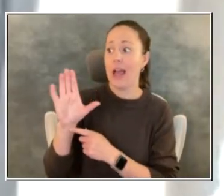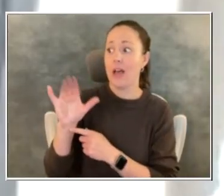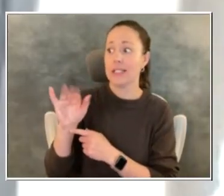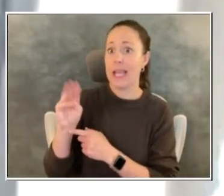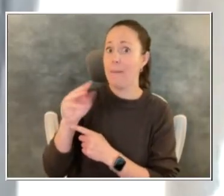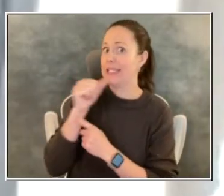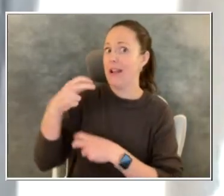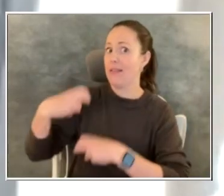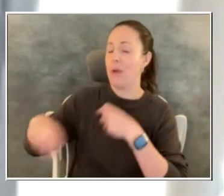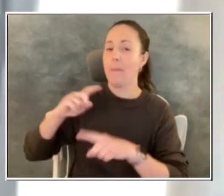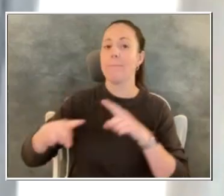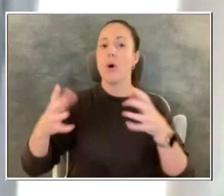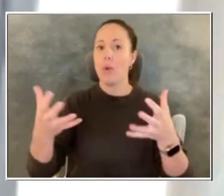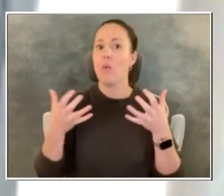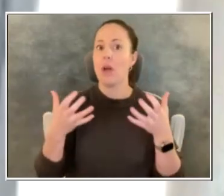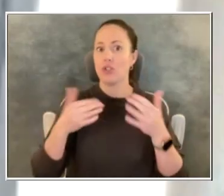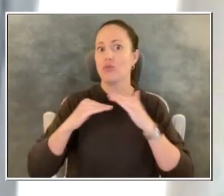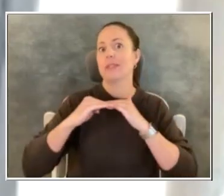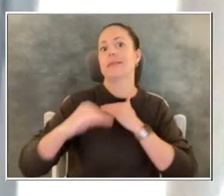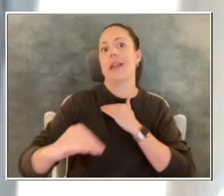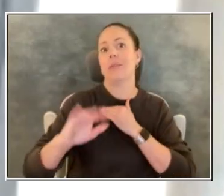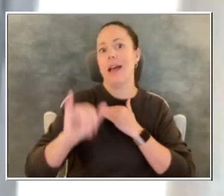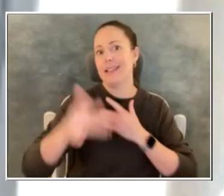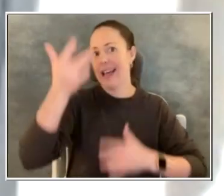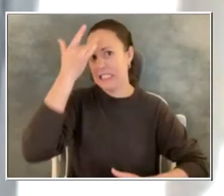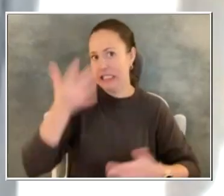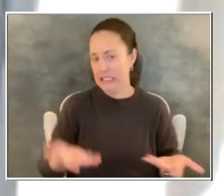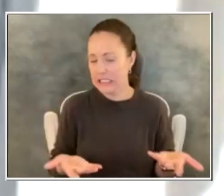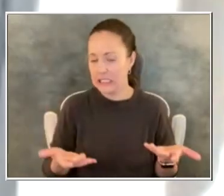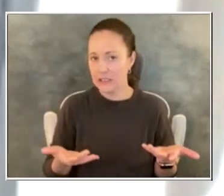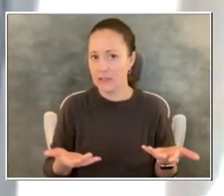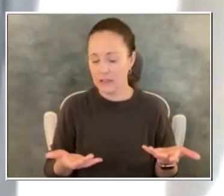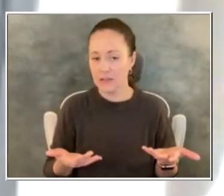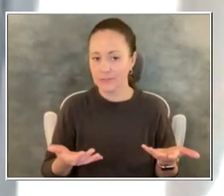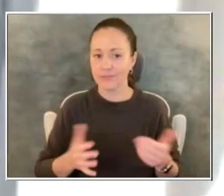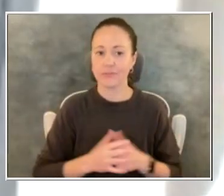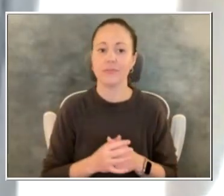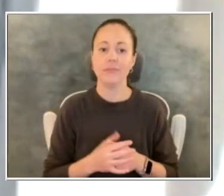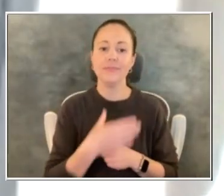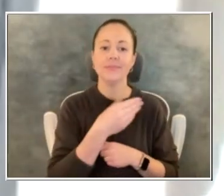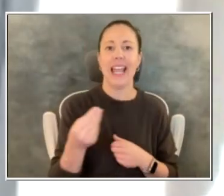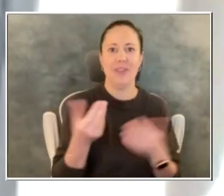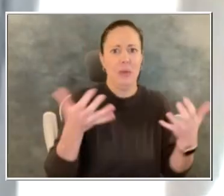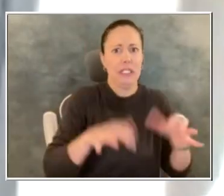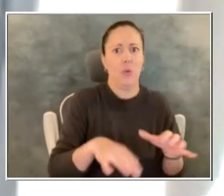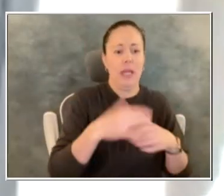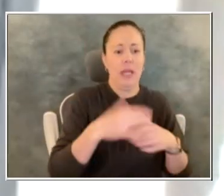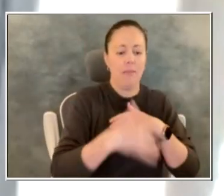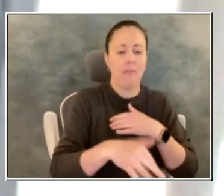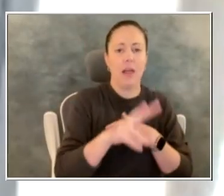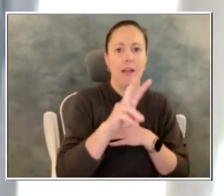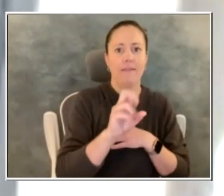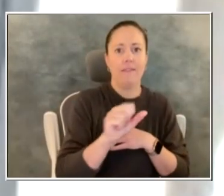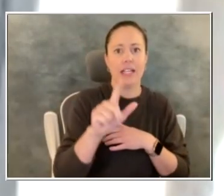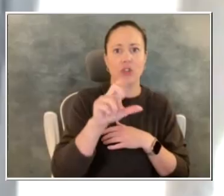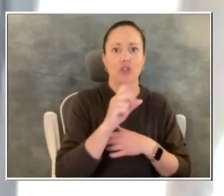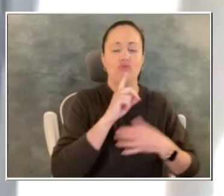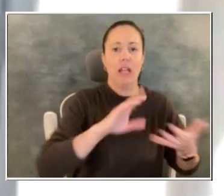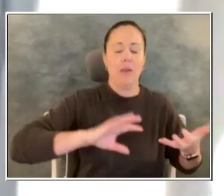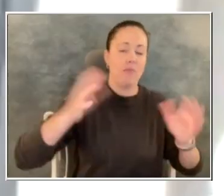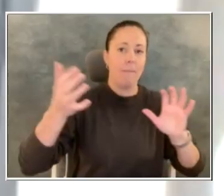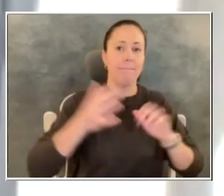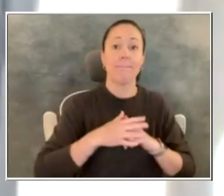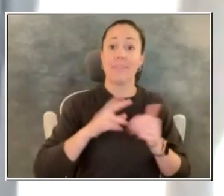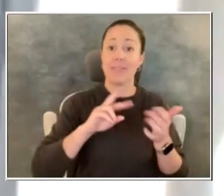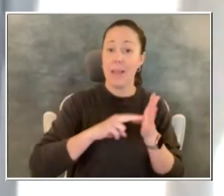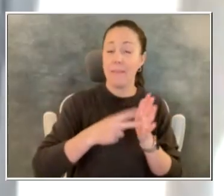is we want to stabilize so unstable plaque in conditions in those blood vessels doesn't erupt. And that's where not smoking,